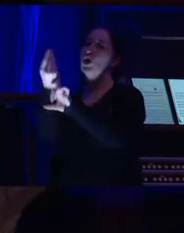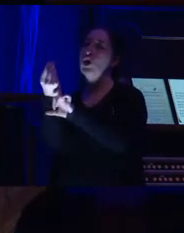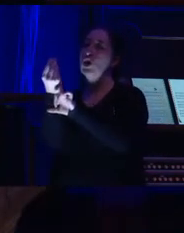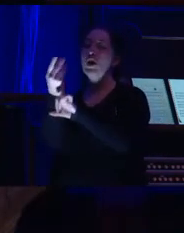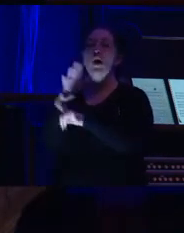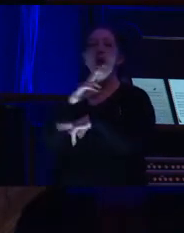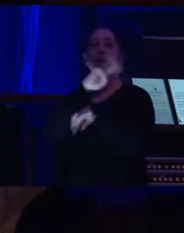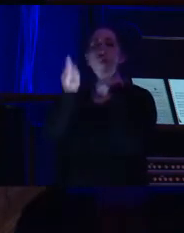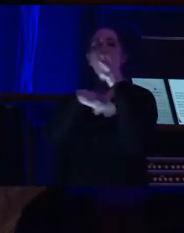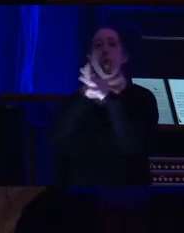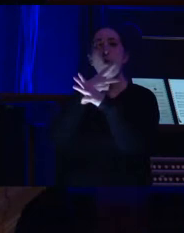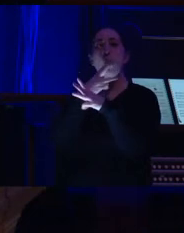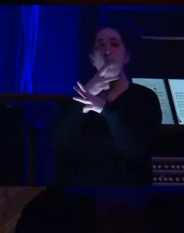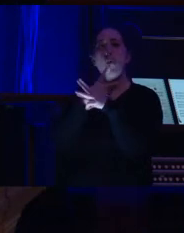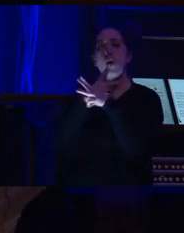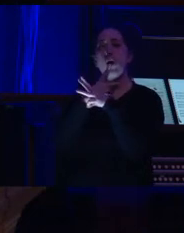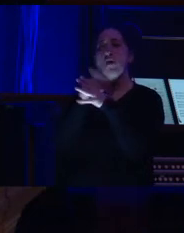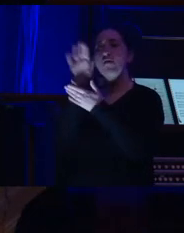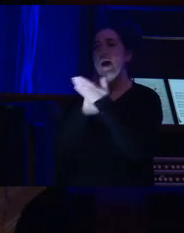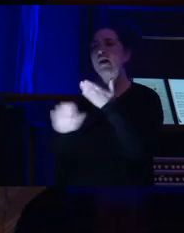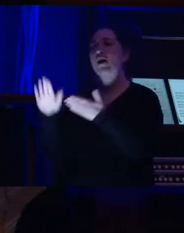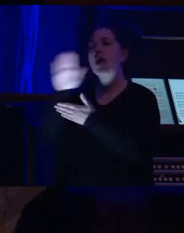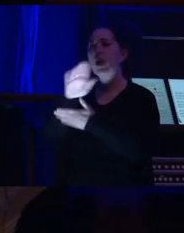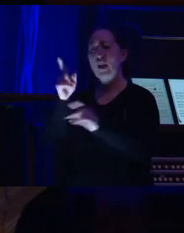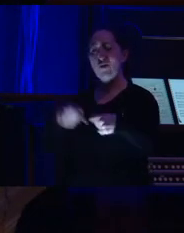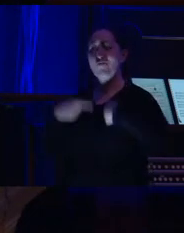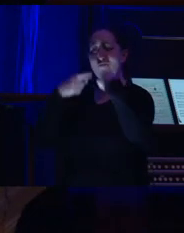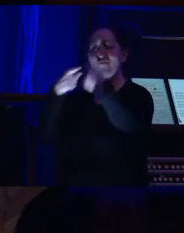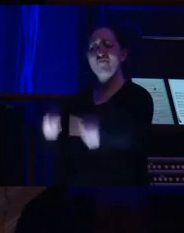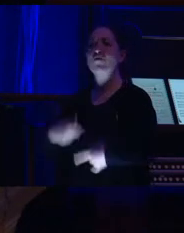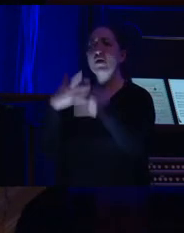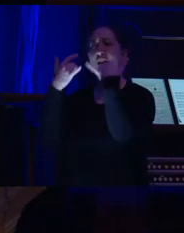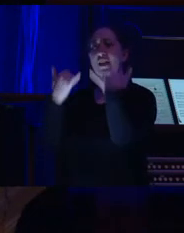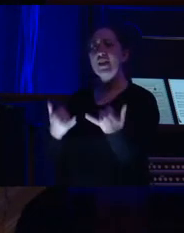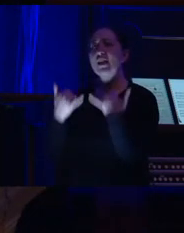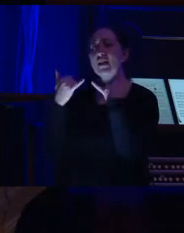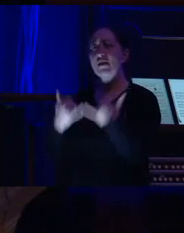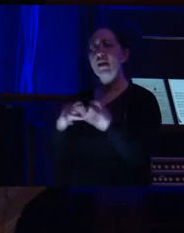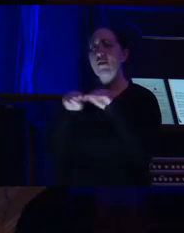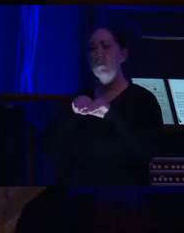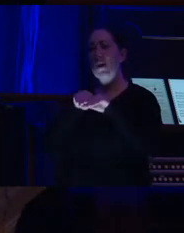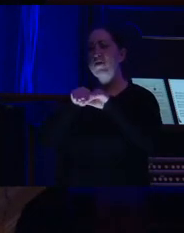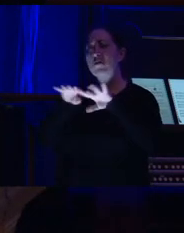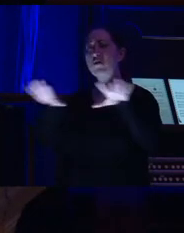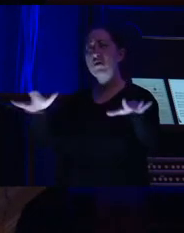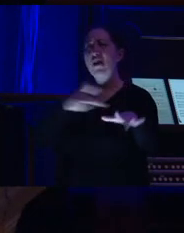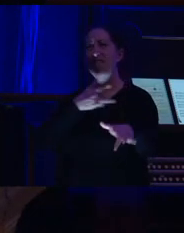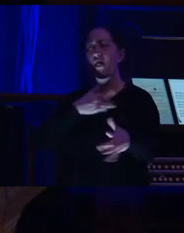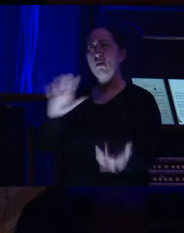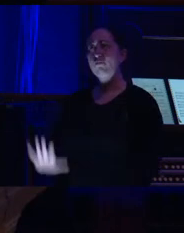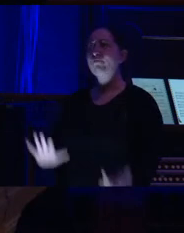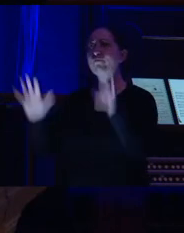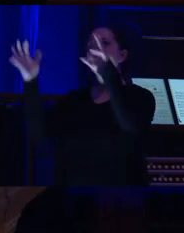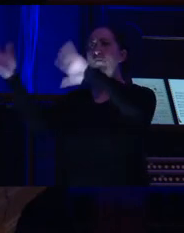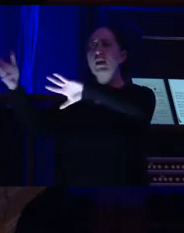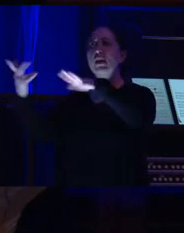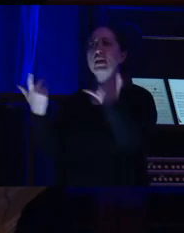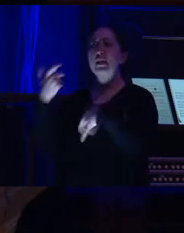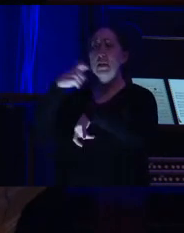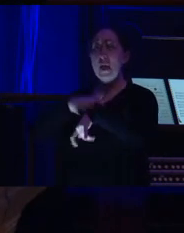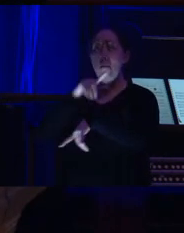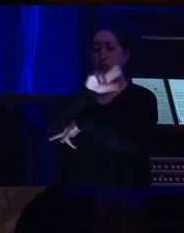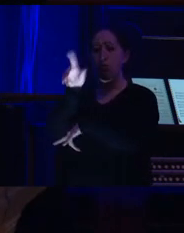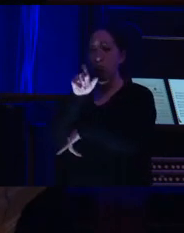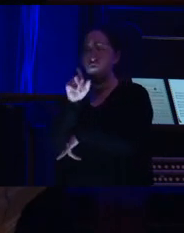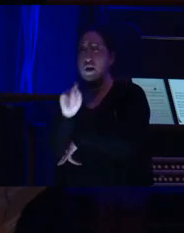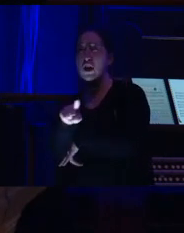The world of higher education is struggling today with a widespread sense of crisis, a time of questioning